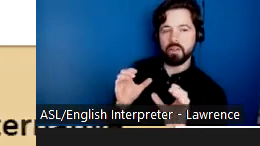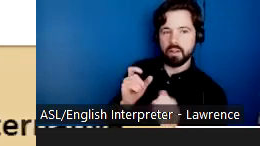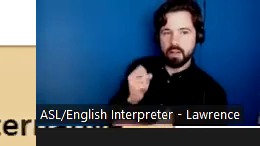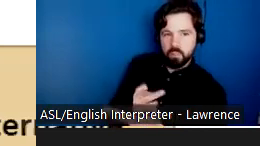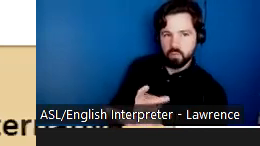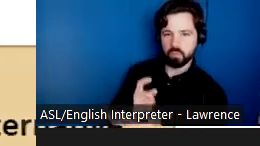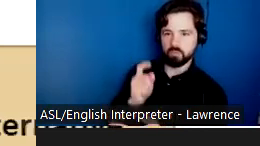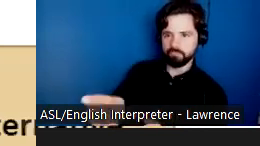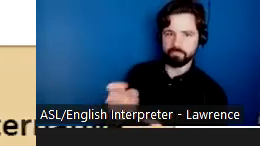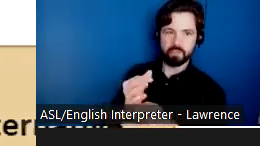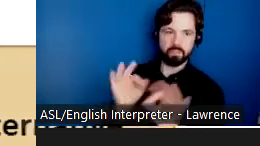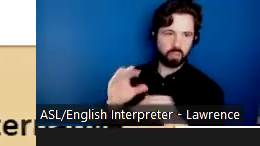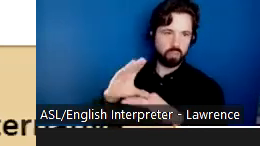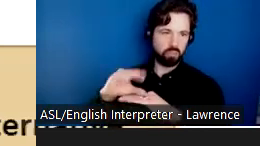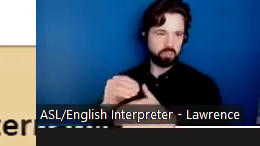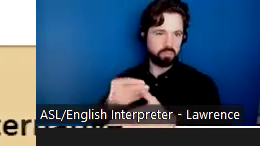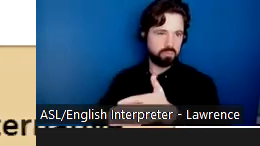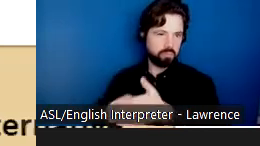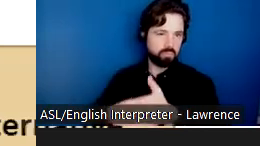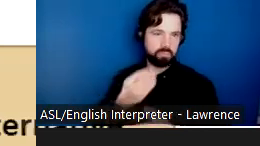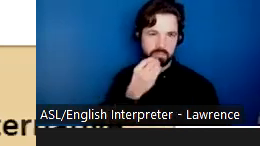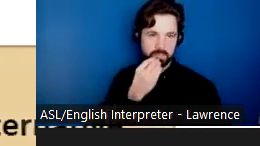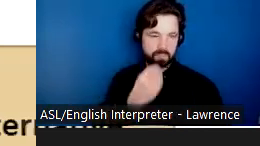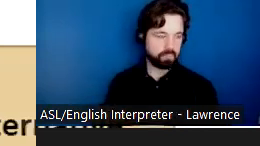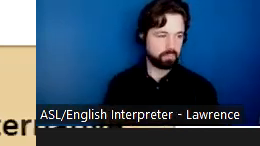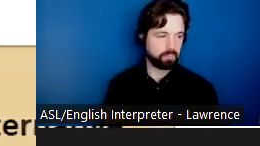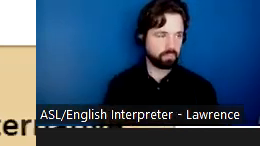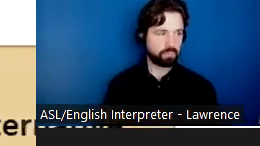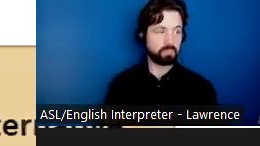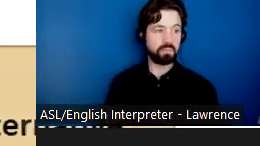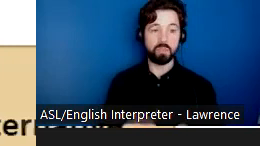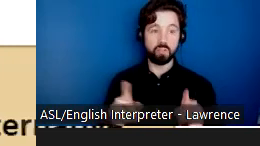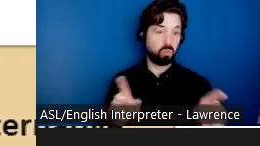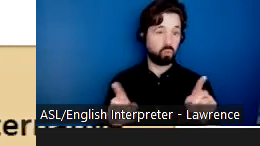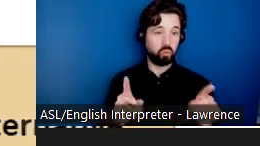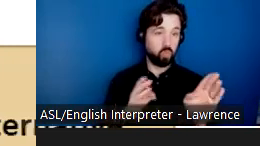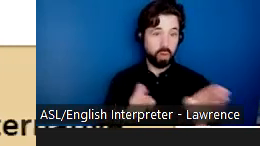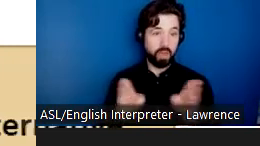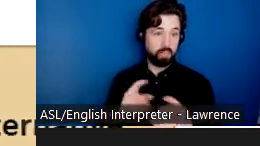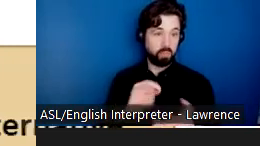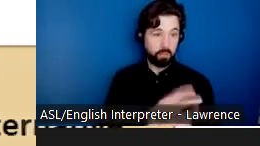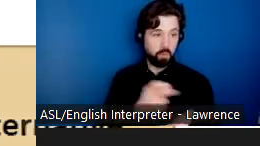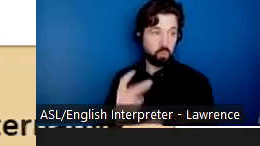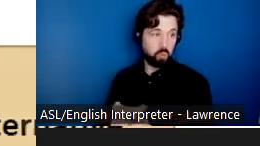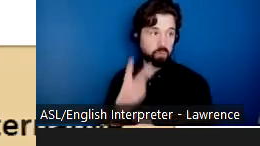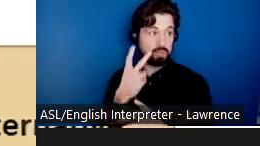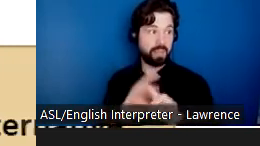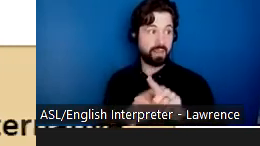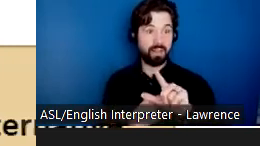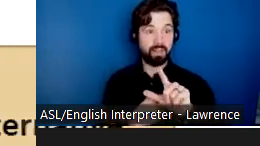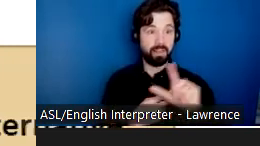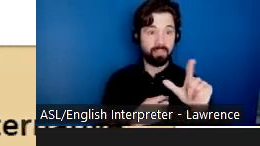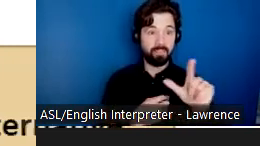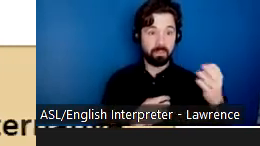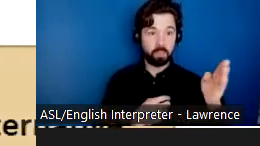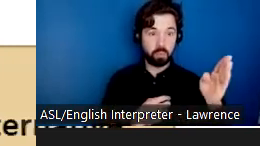meals. Now, children who are approved by these two methods, illustrated on the left in blue, are considered to